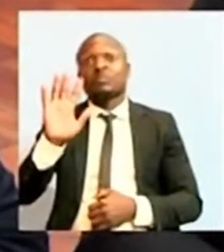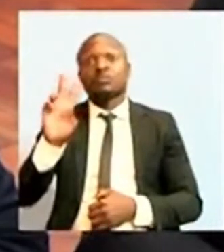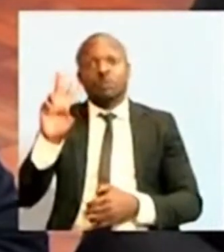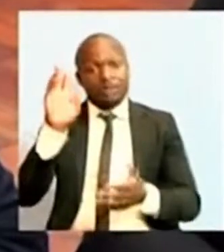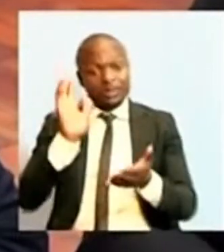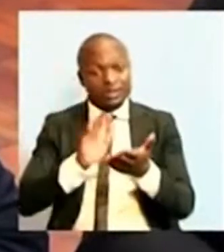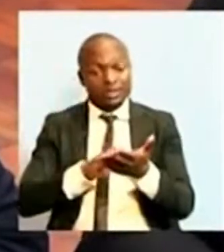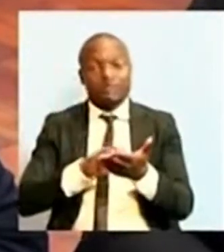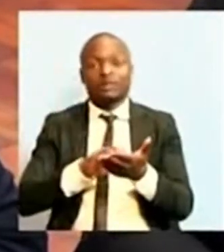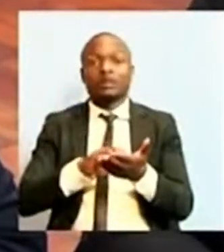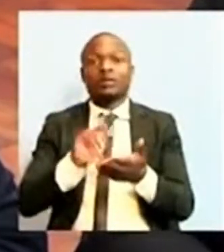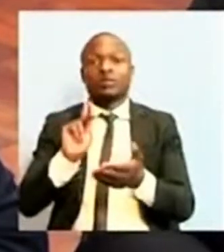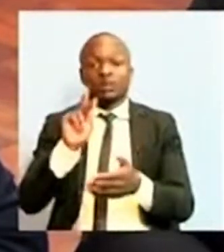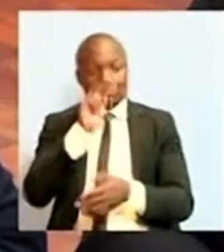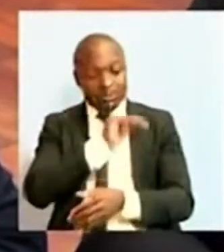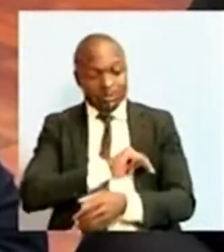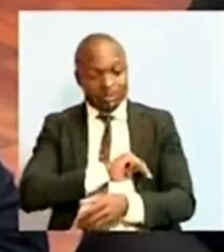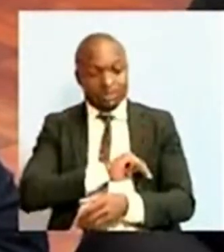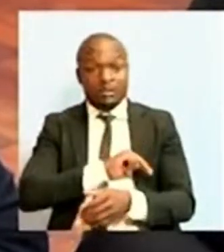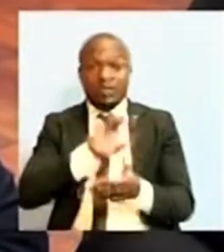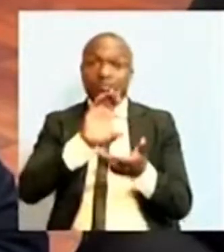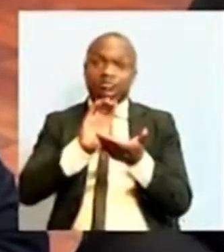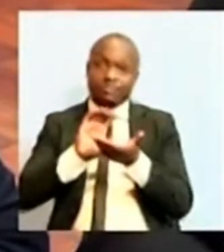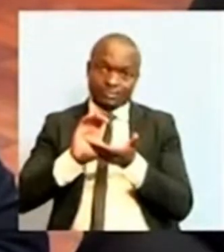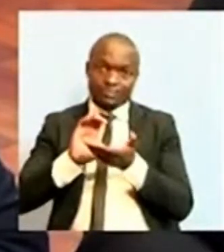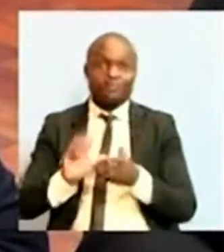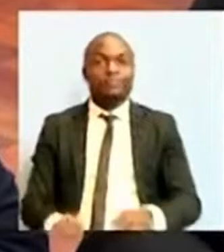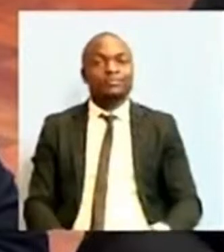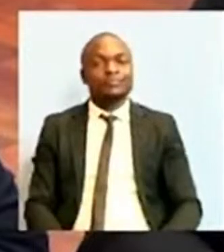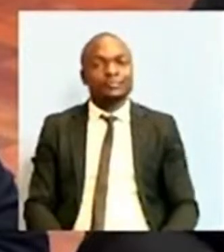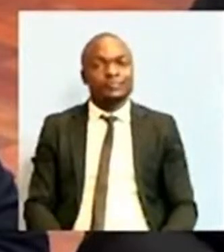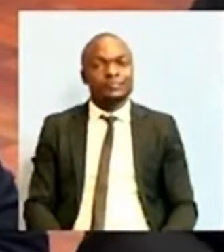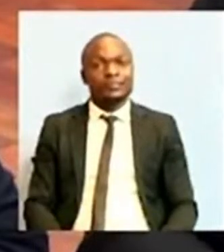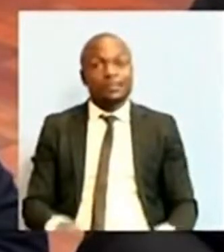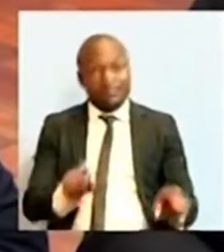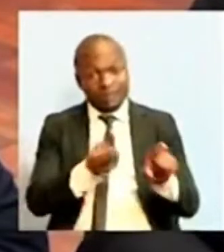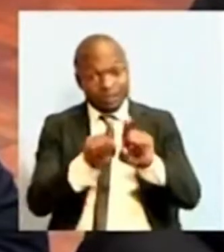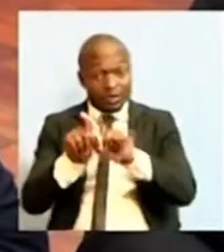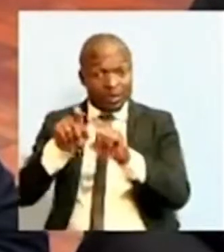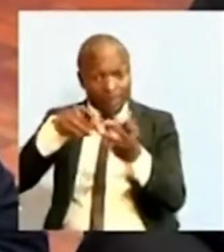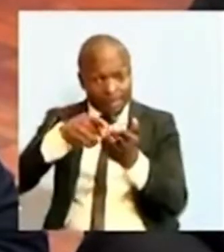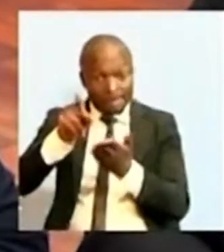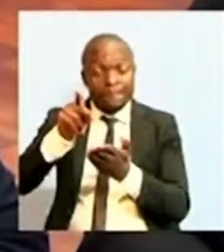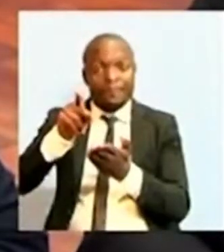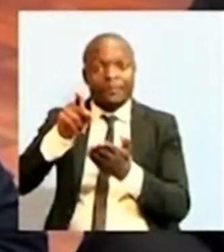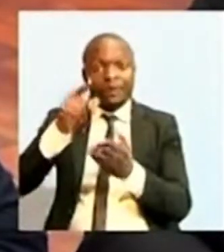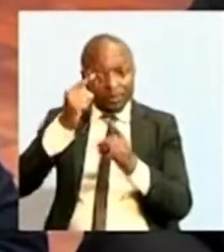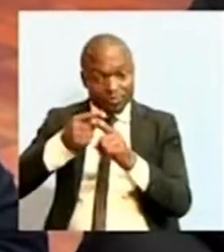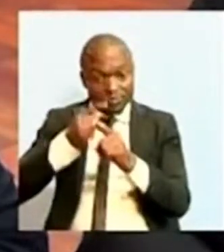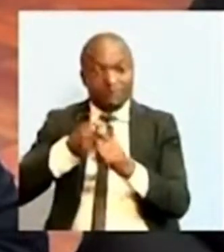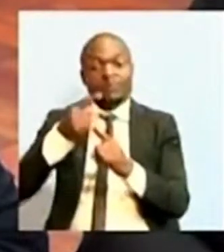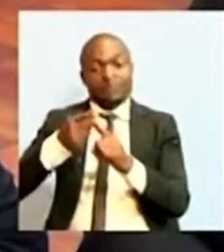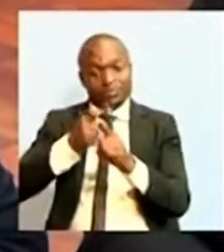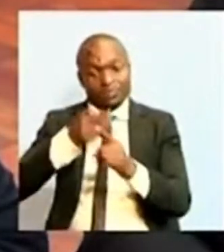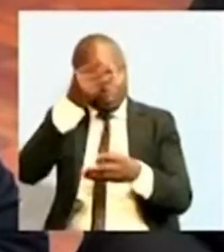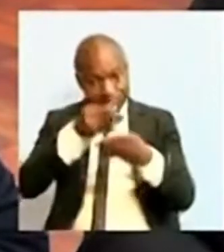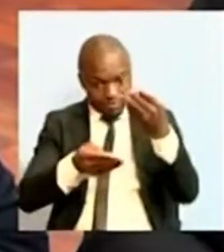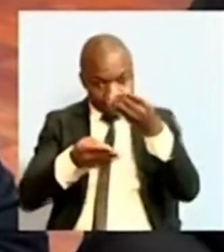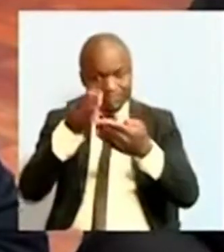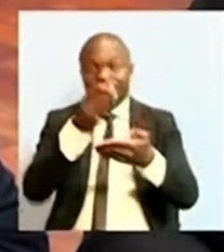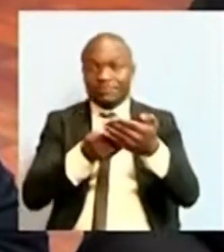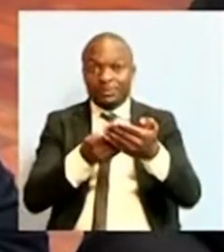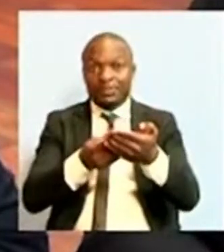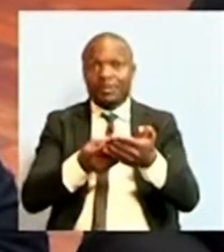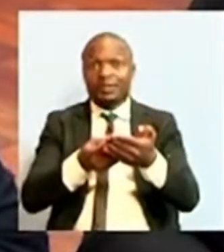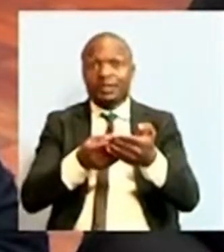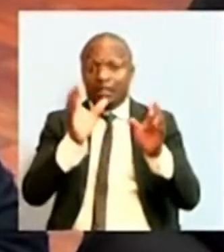152,000 kwacha towards NAPSA in arrears, and it's also paying the current as it falls due.